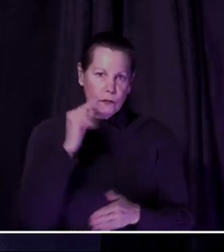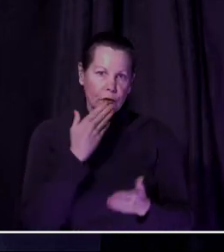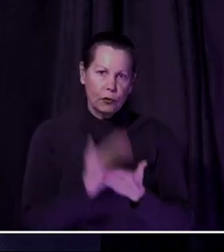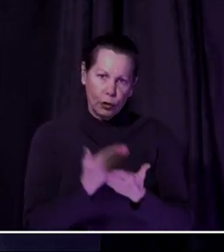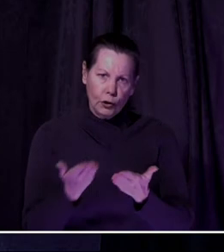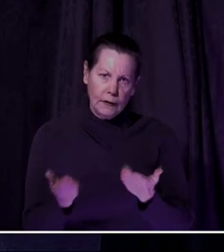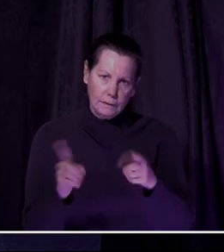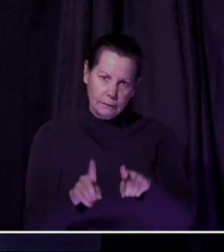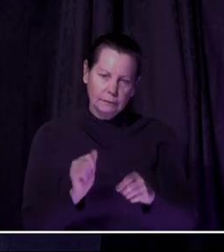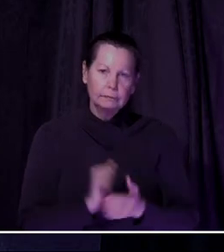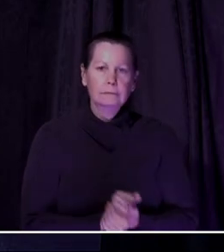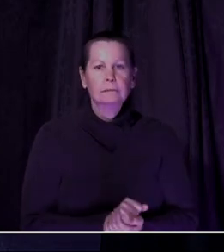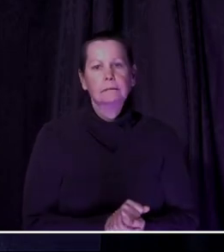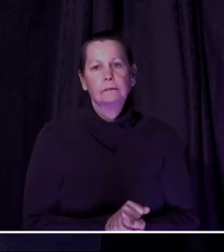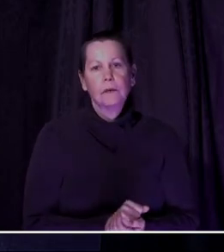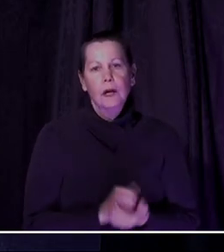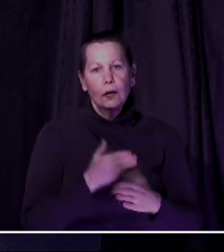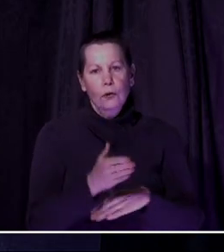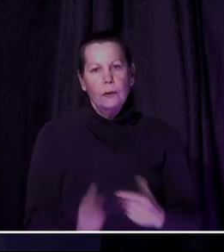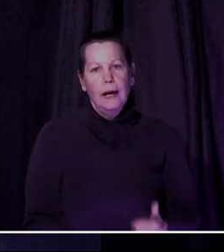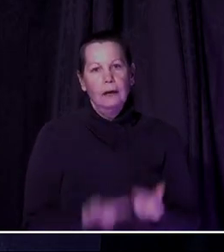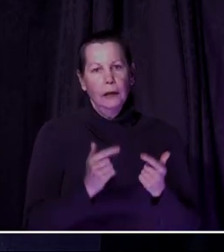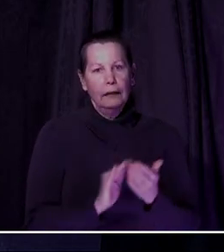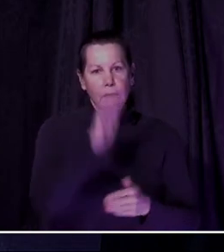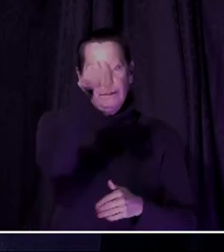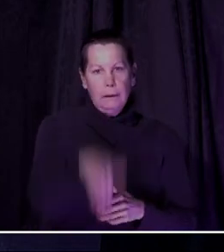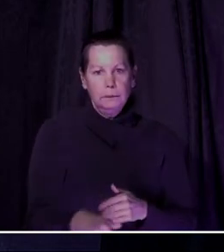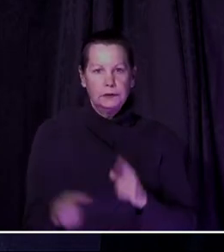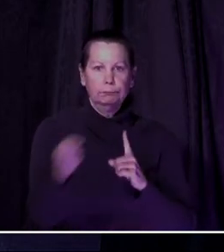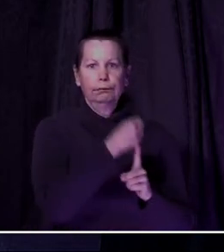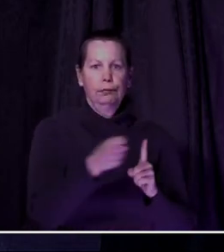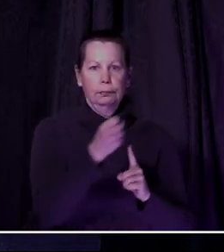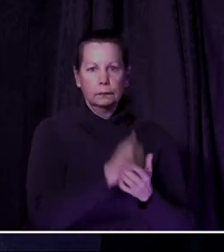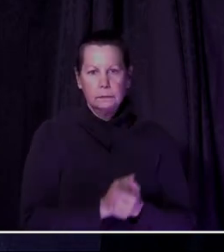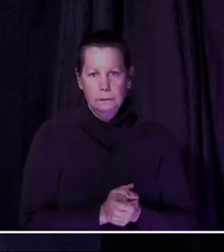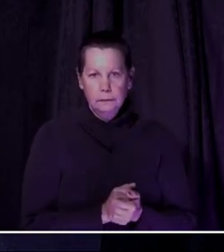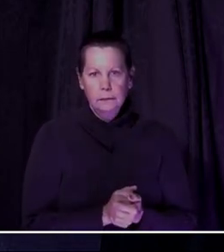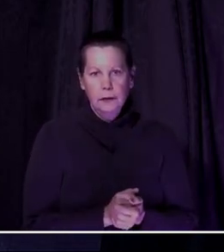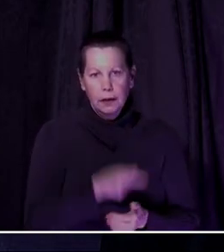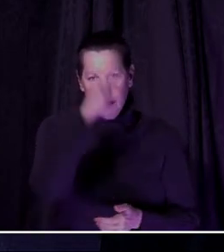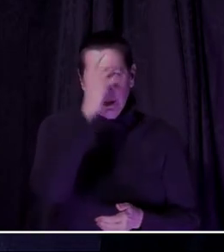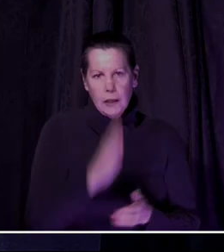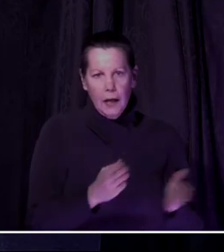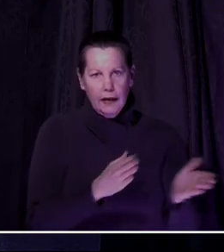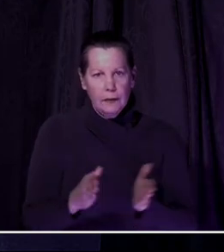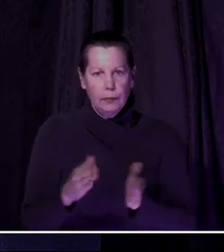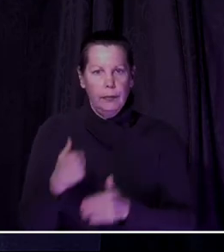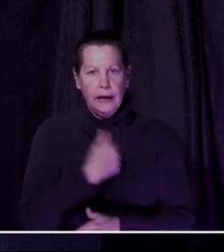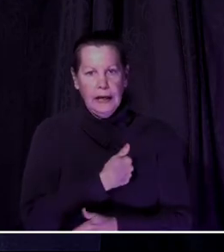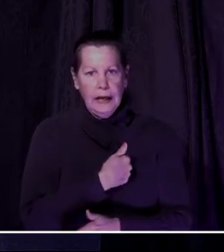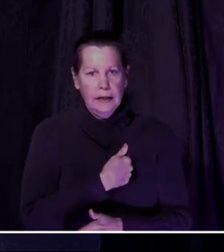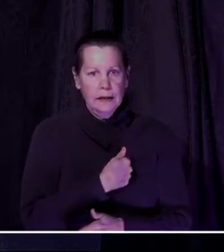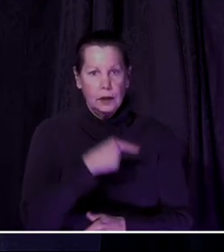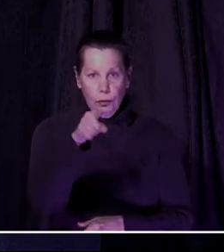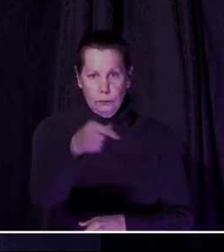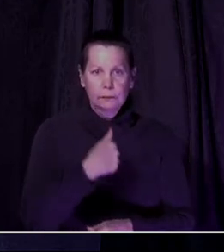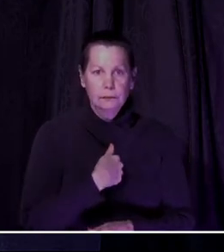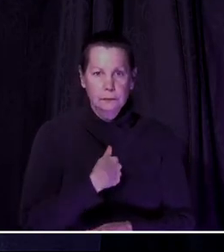stuff. Throughout life's bumps and bruises, God is preparing us, me and